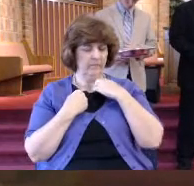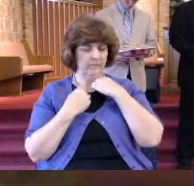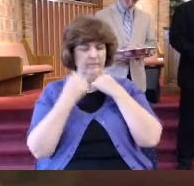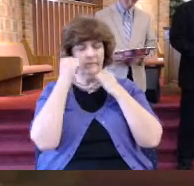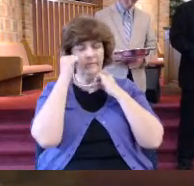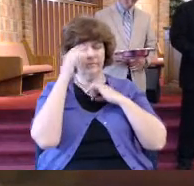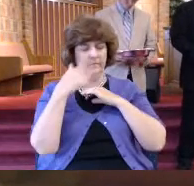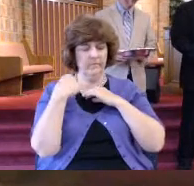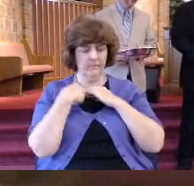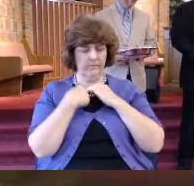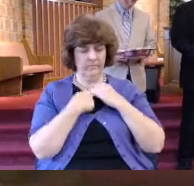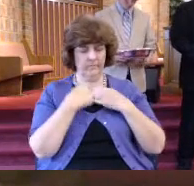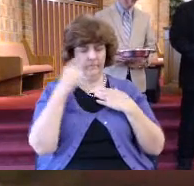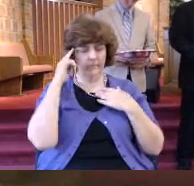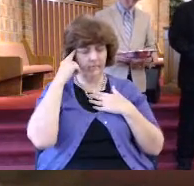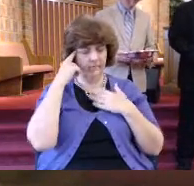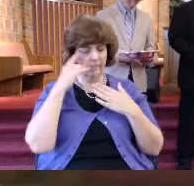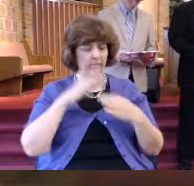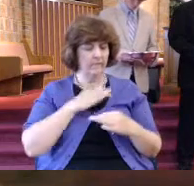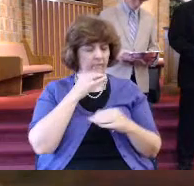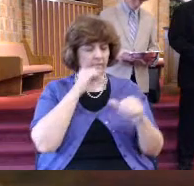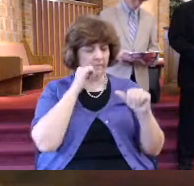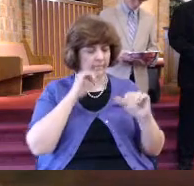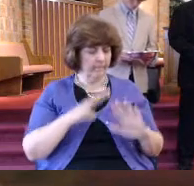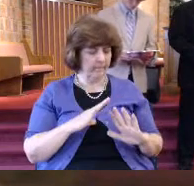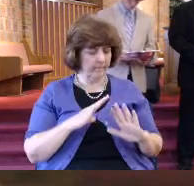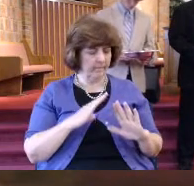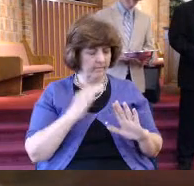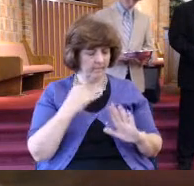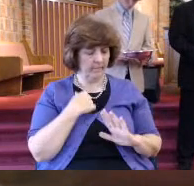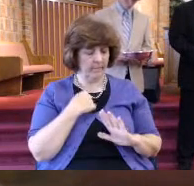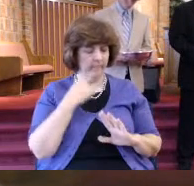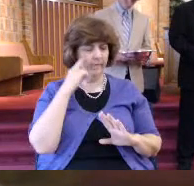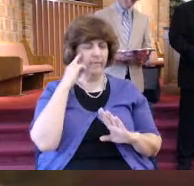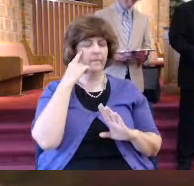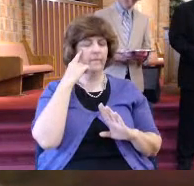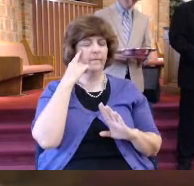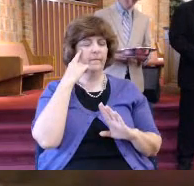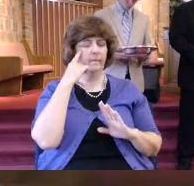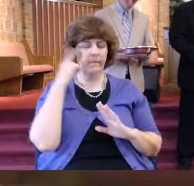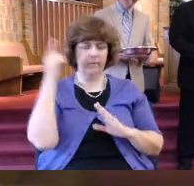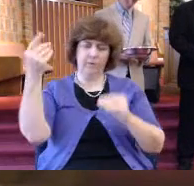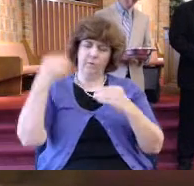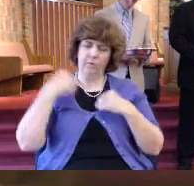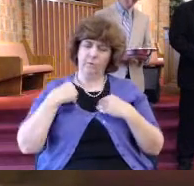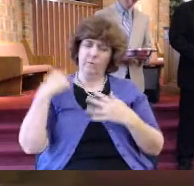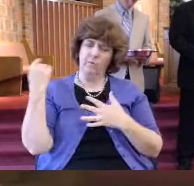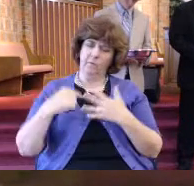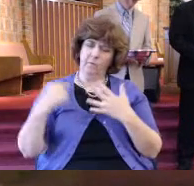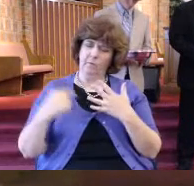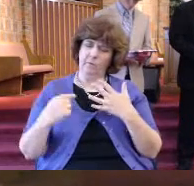thought about the spiritual blessings, we now take our minds to the physical things that you've given us in this world.